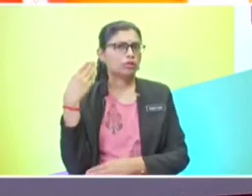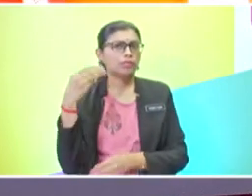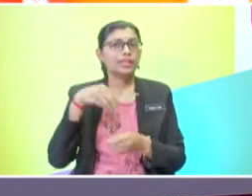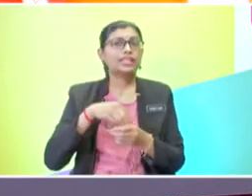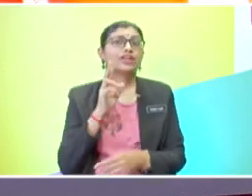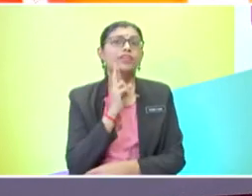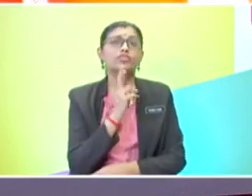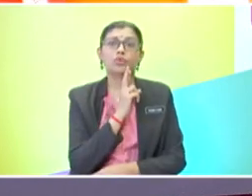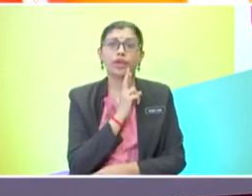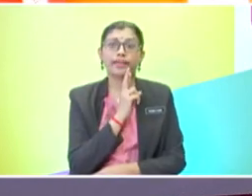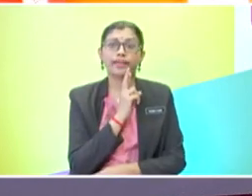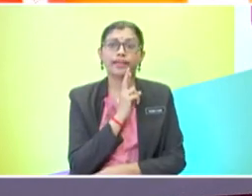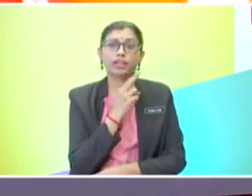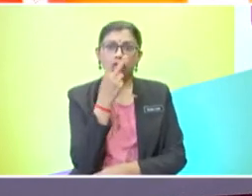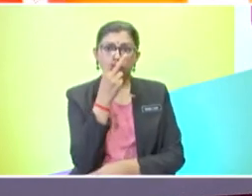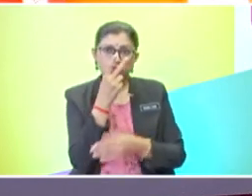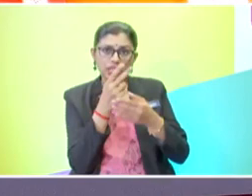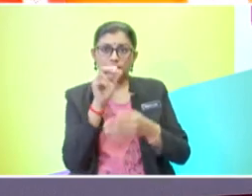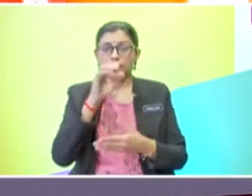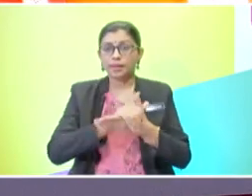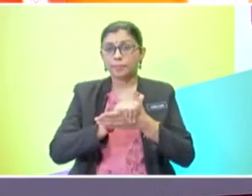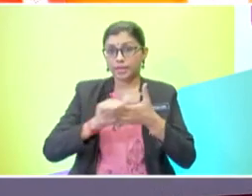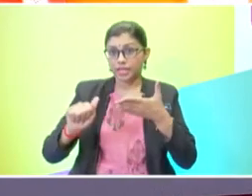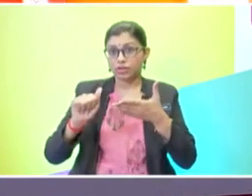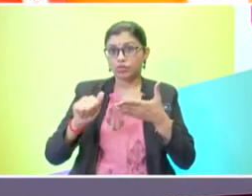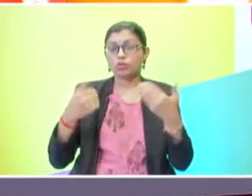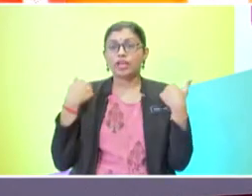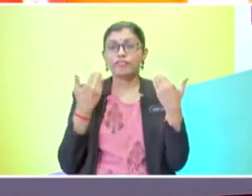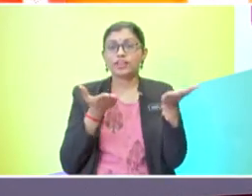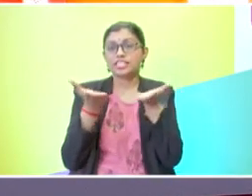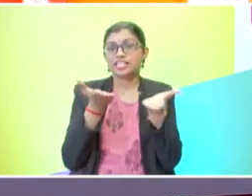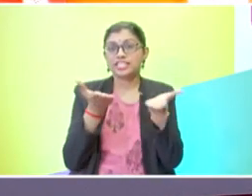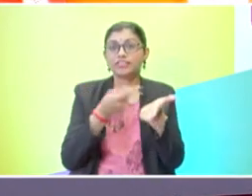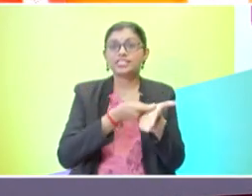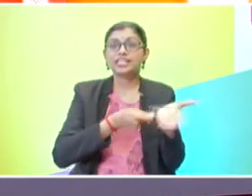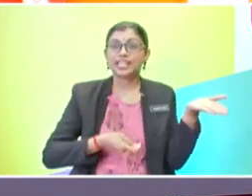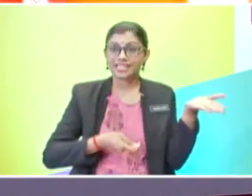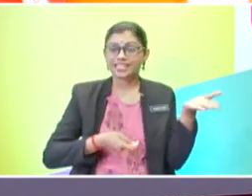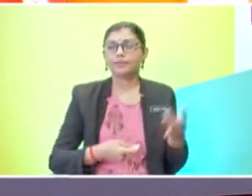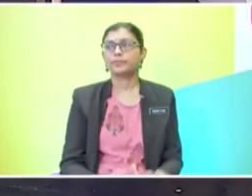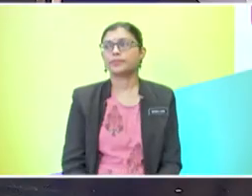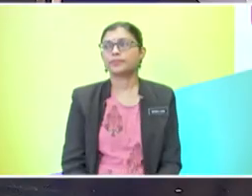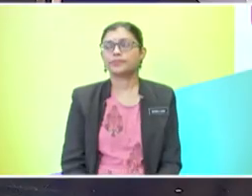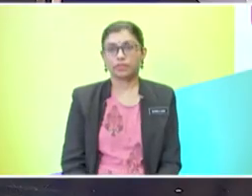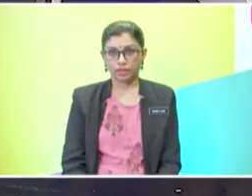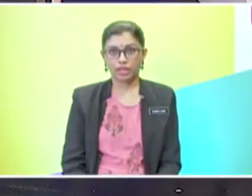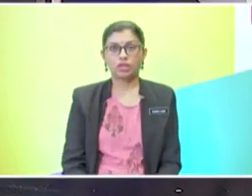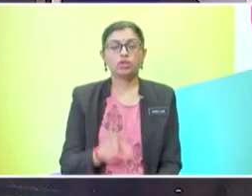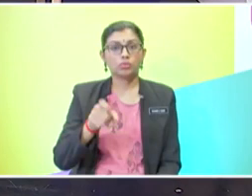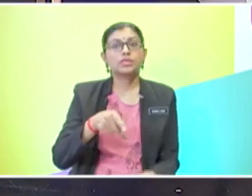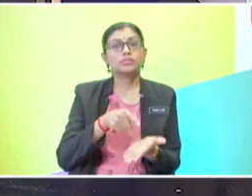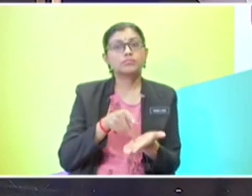food, there will always be this extra service tax. So I think this is something to do with anything that has to do with service. You have to pay a small